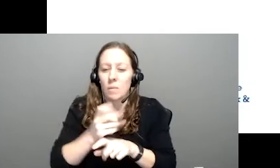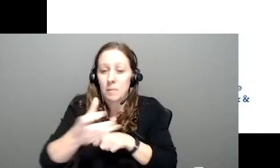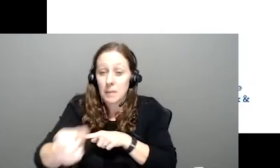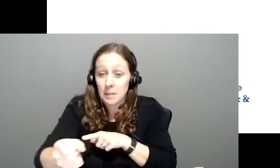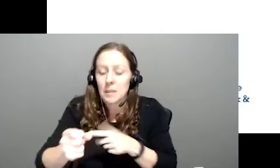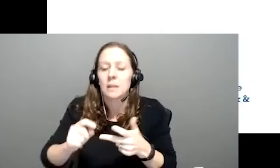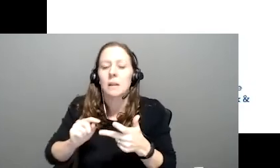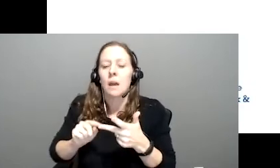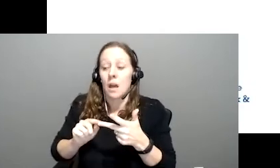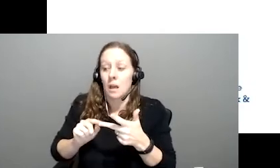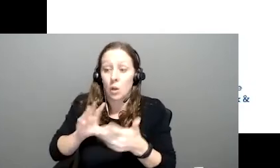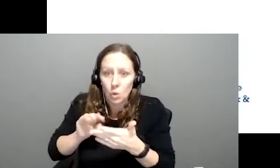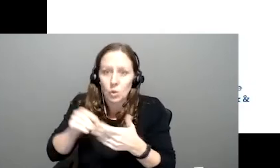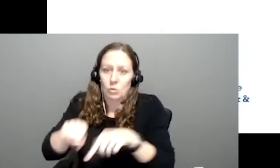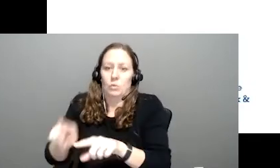integrated learning opportunities.